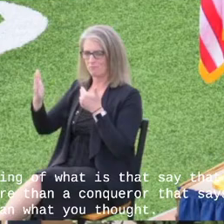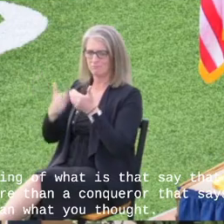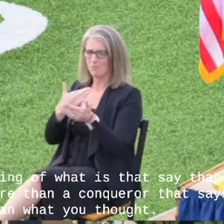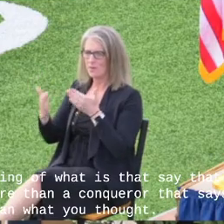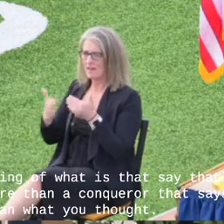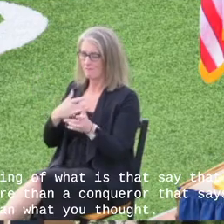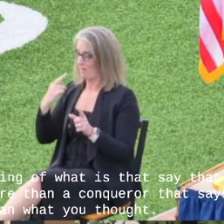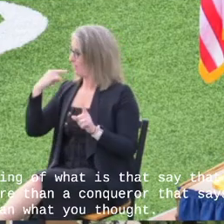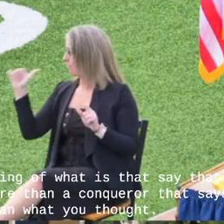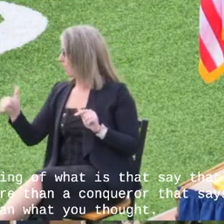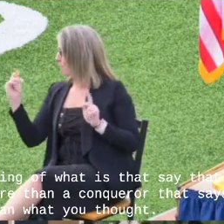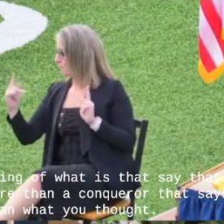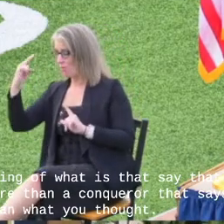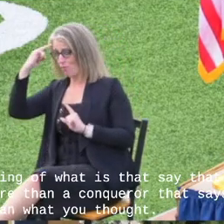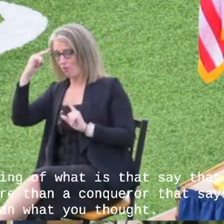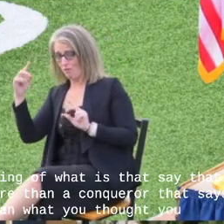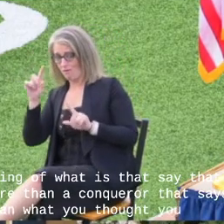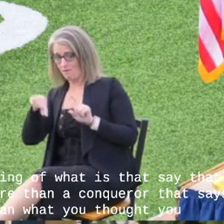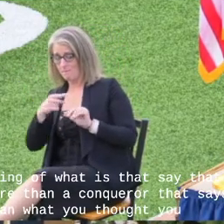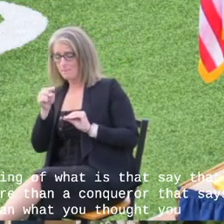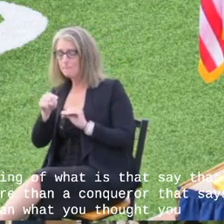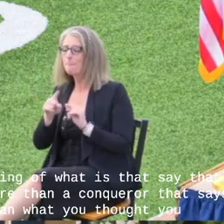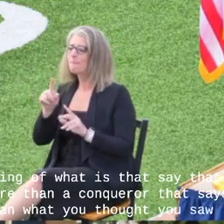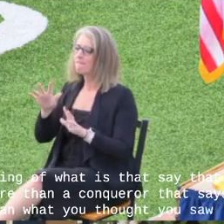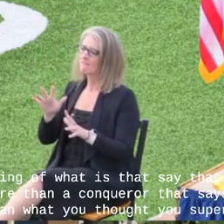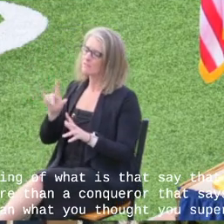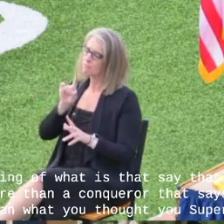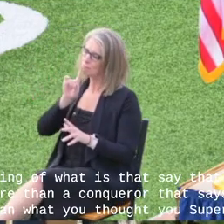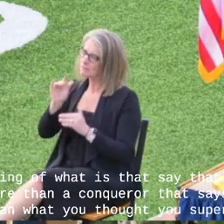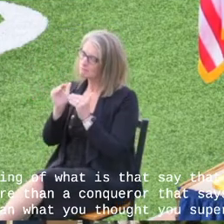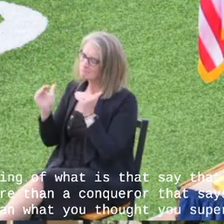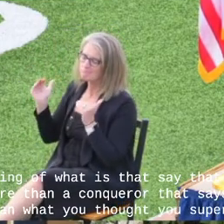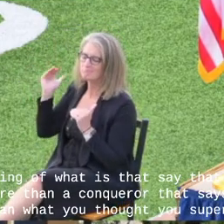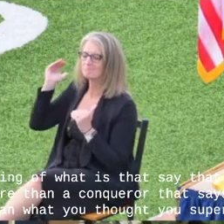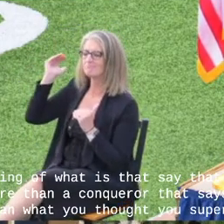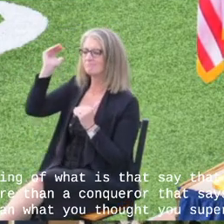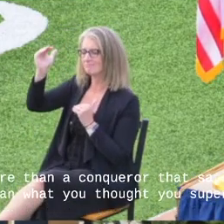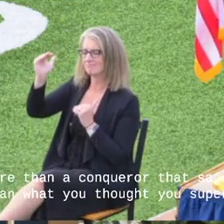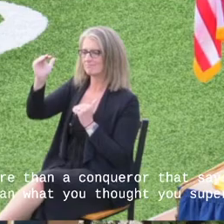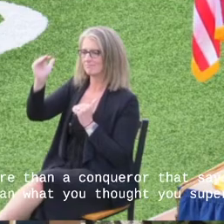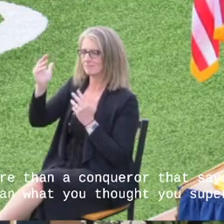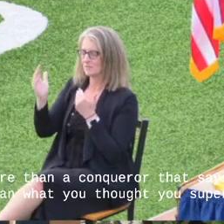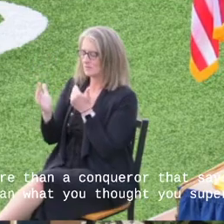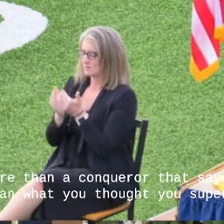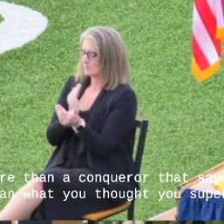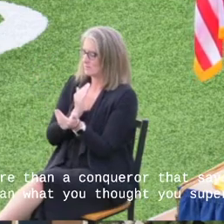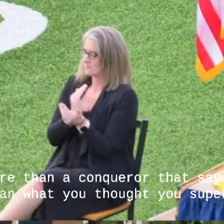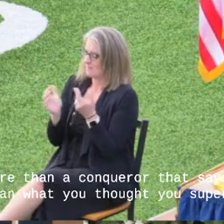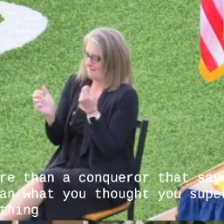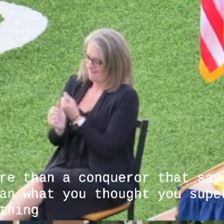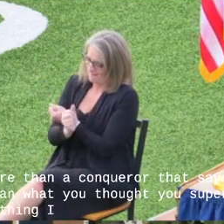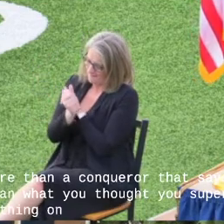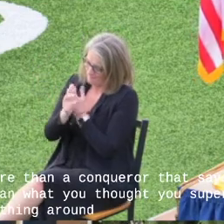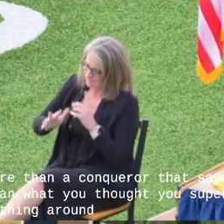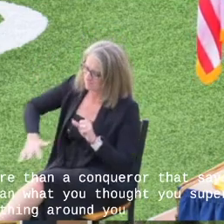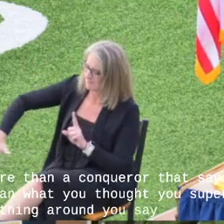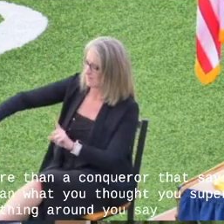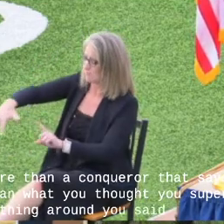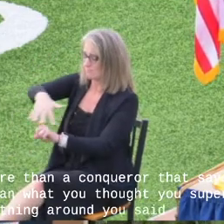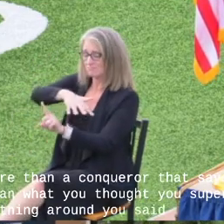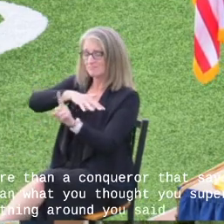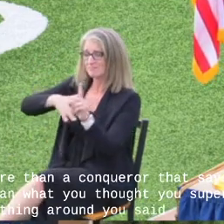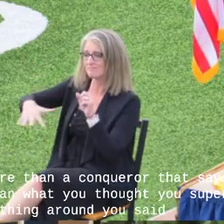everyone else has thought. You superseded what everything around you